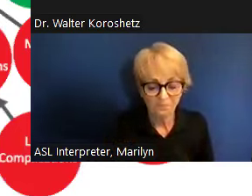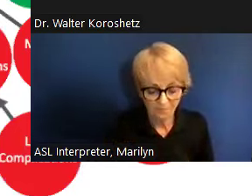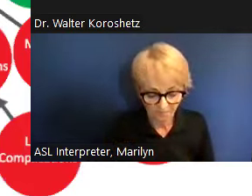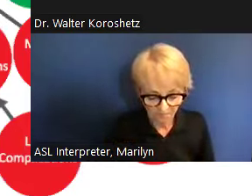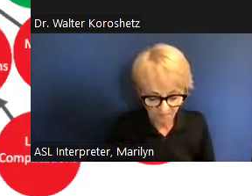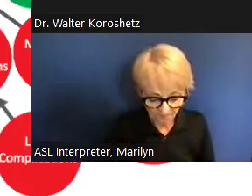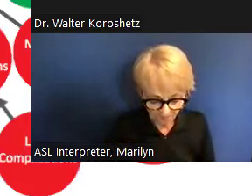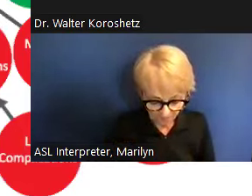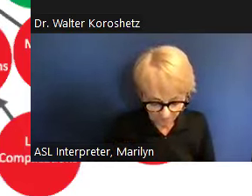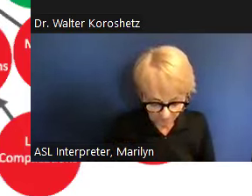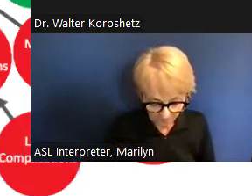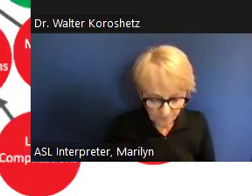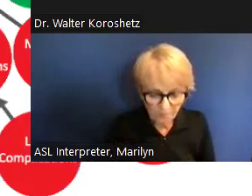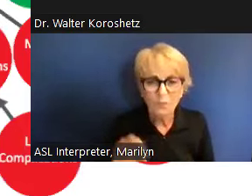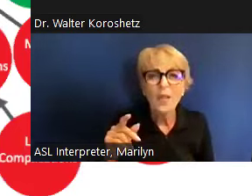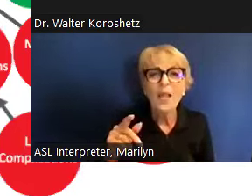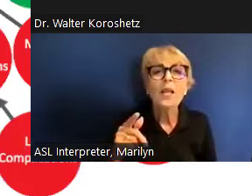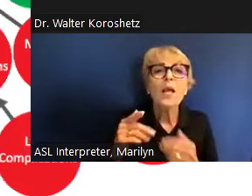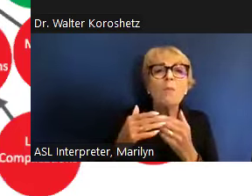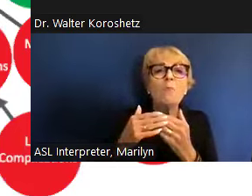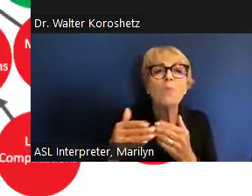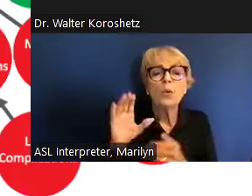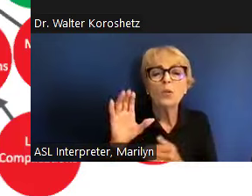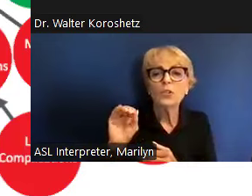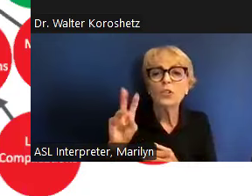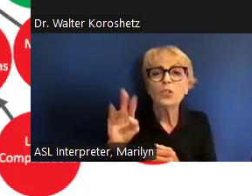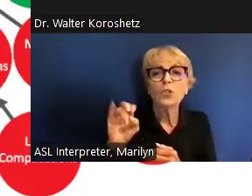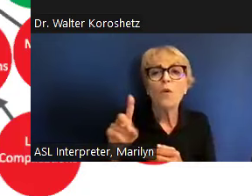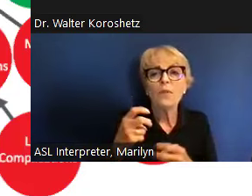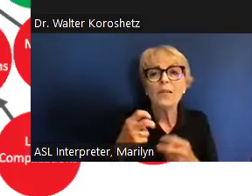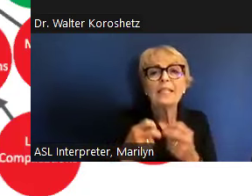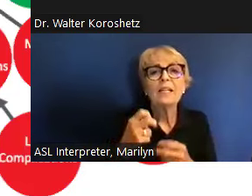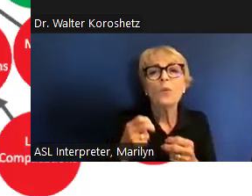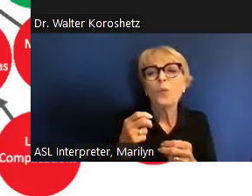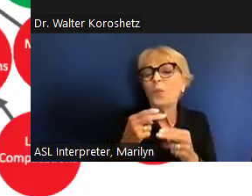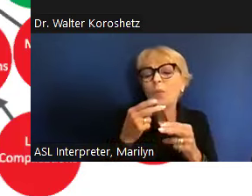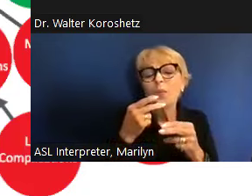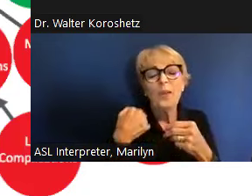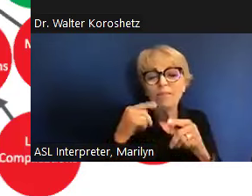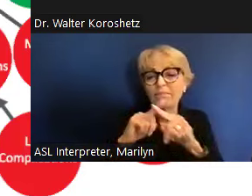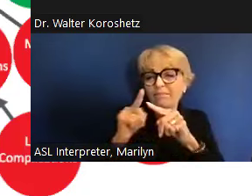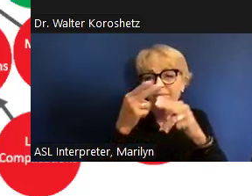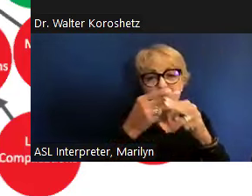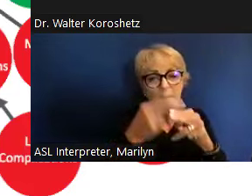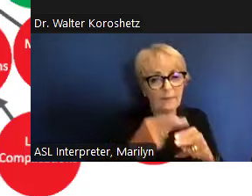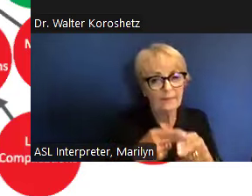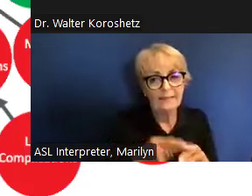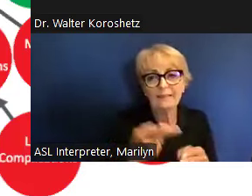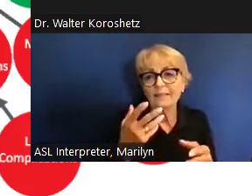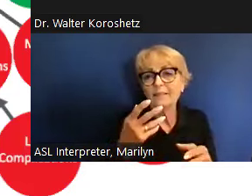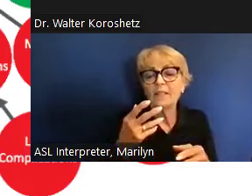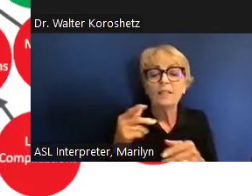All right, so post-COVID conditions. We call these by many names, including things like long COVID, long